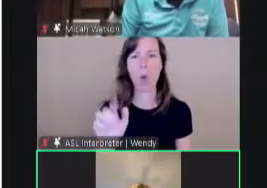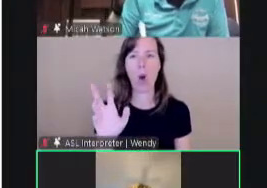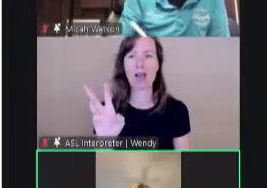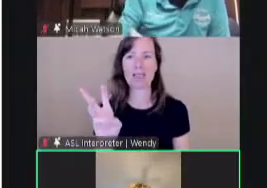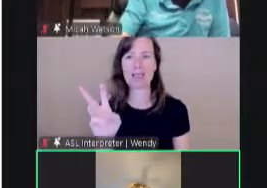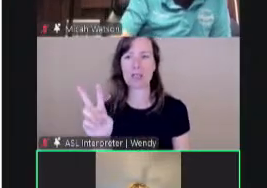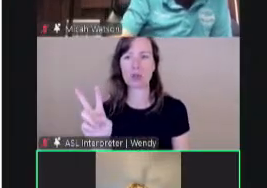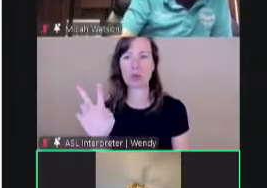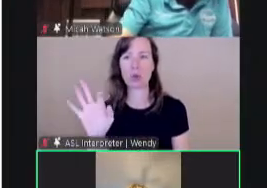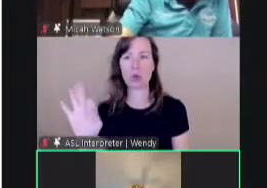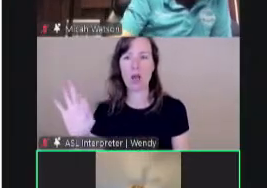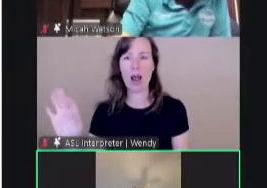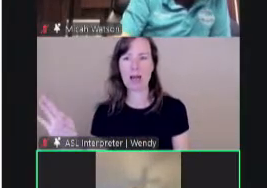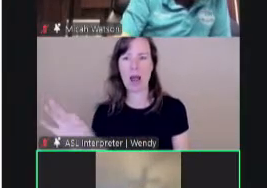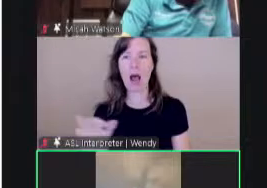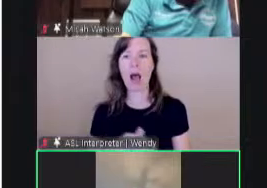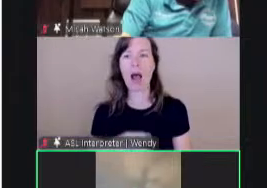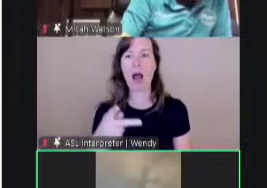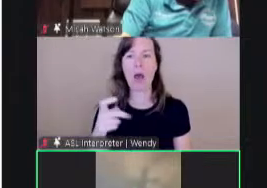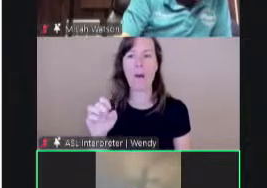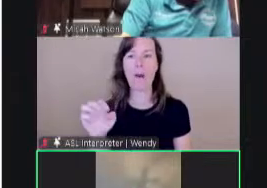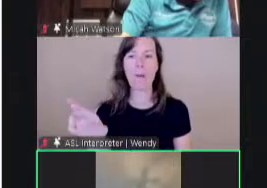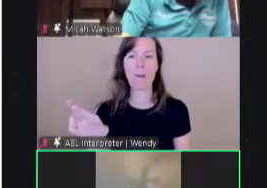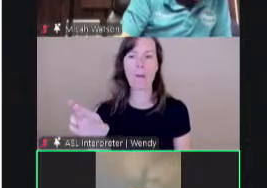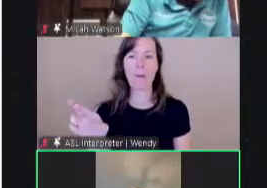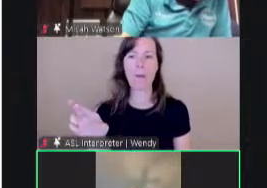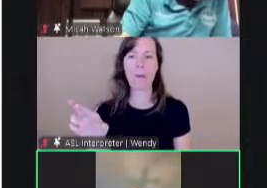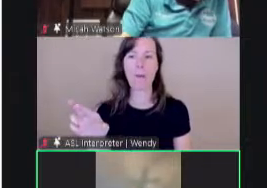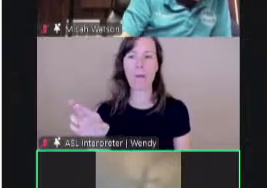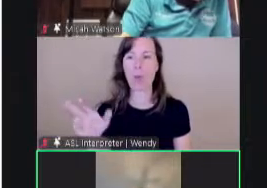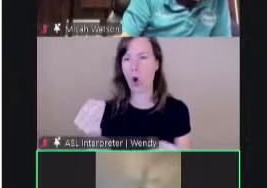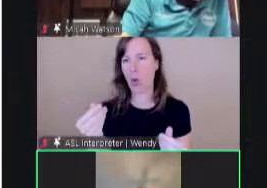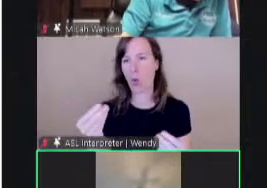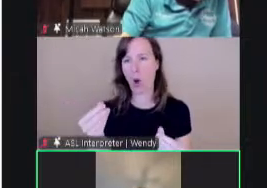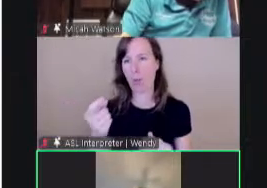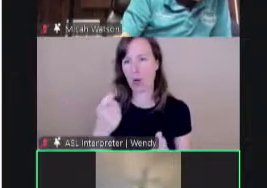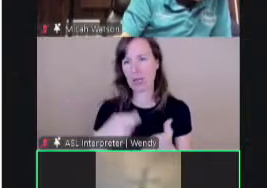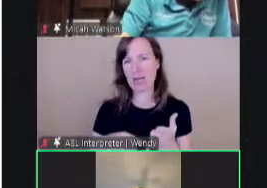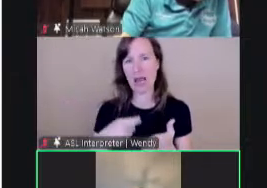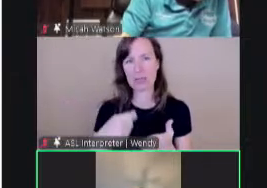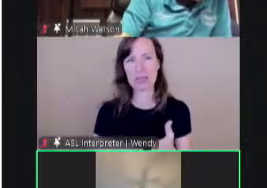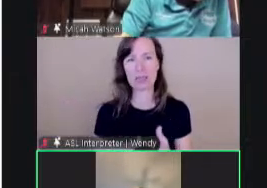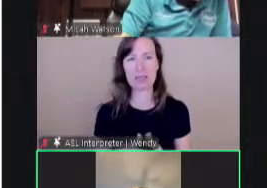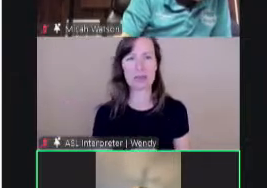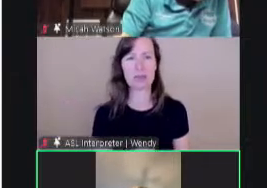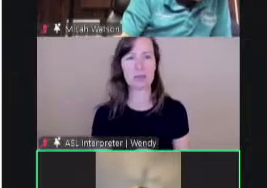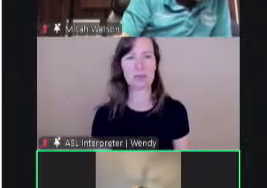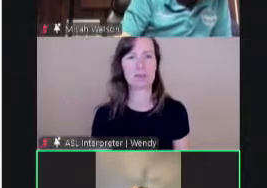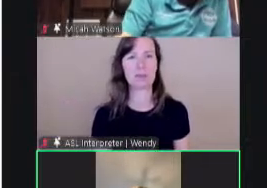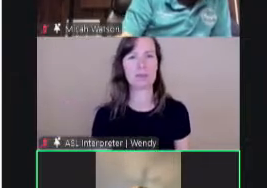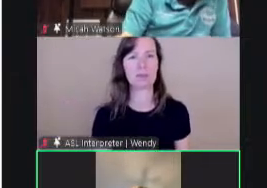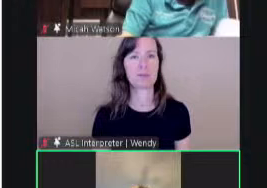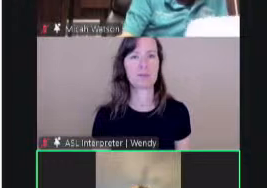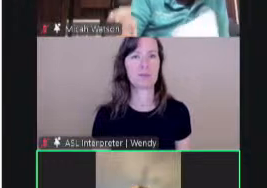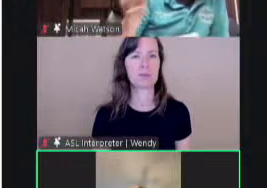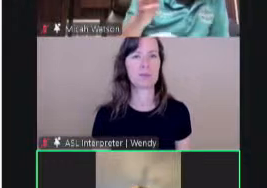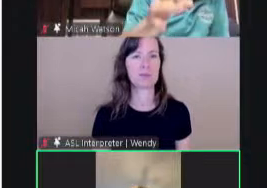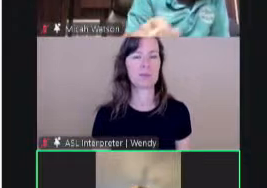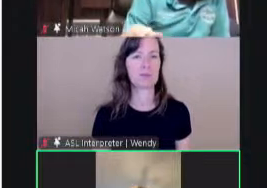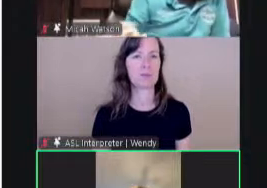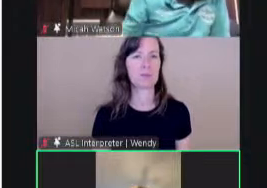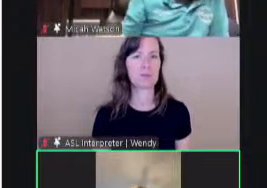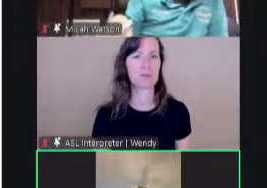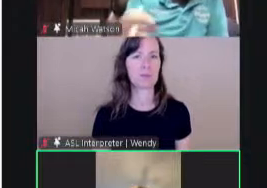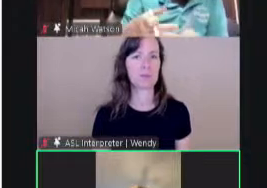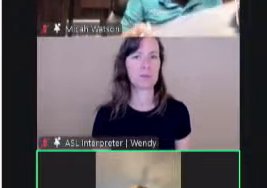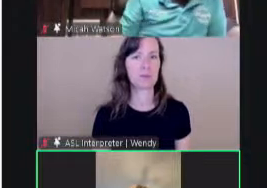6.6299 per for the property taxes. The other piece in there is